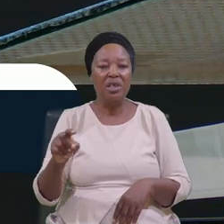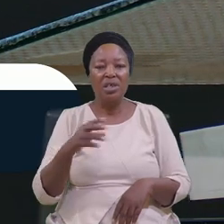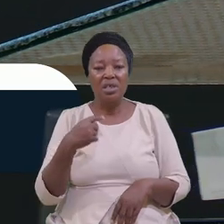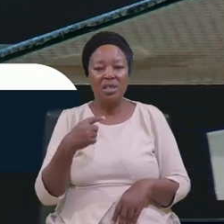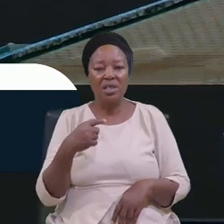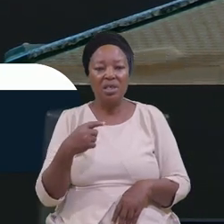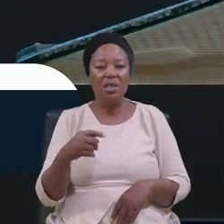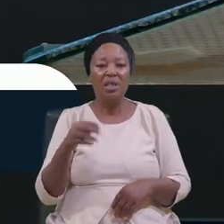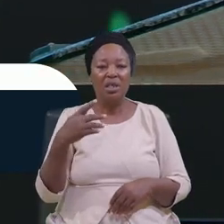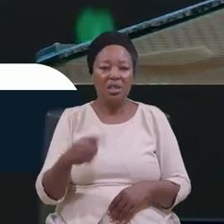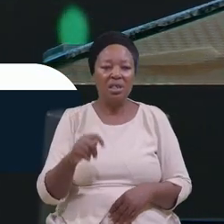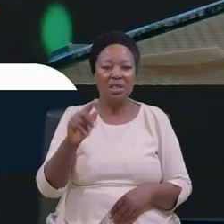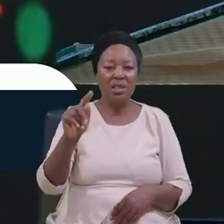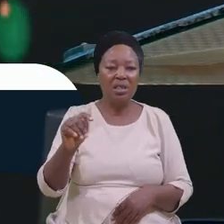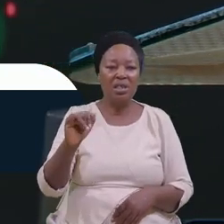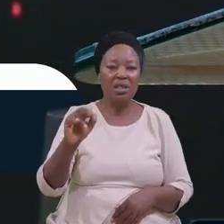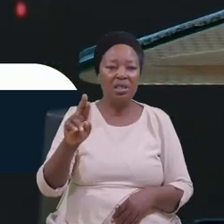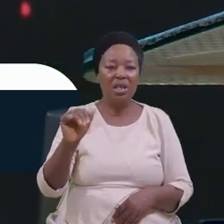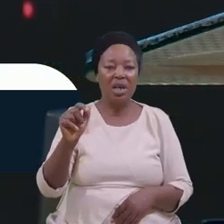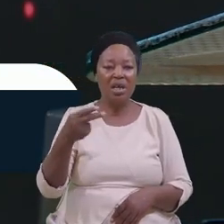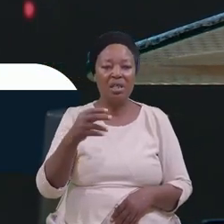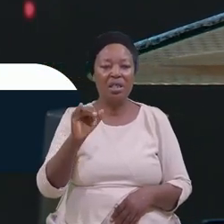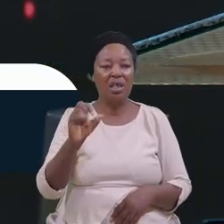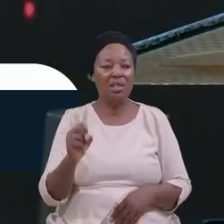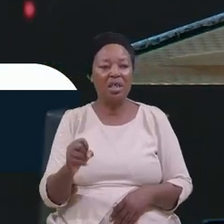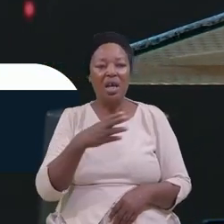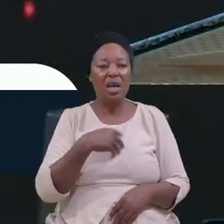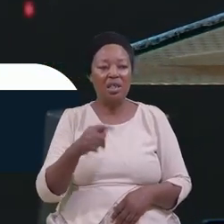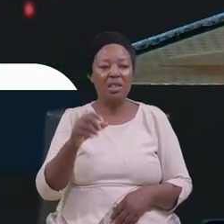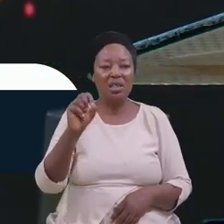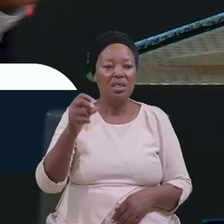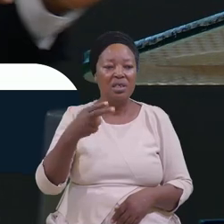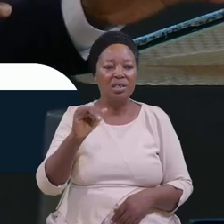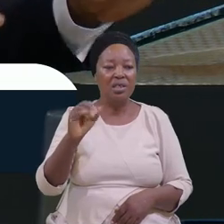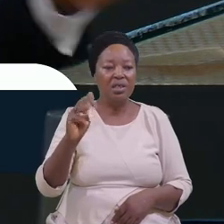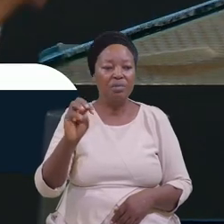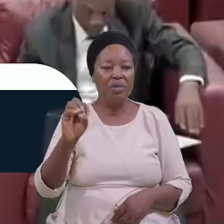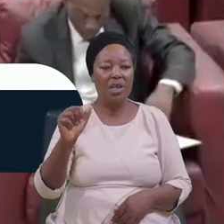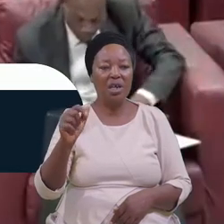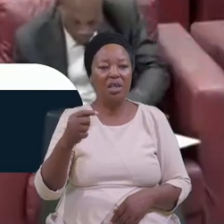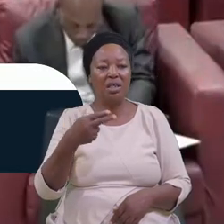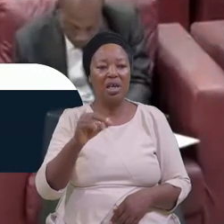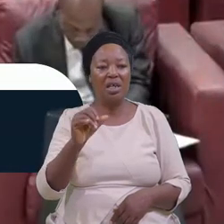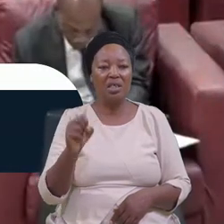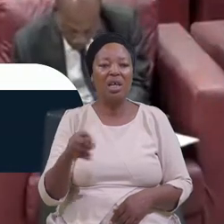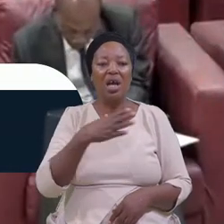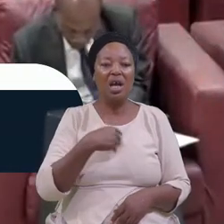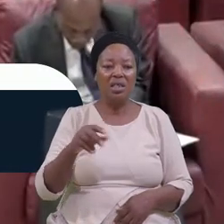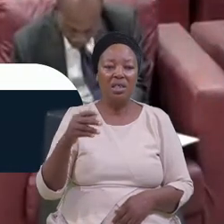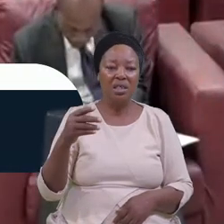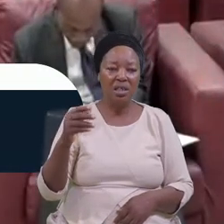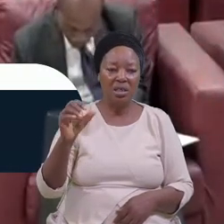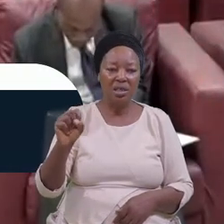the Terathite, and the Shimeathite and Socratite,